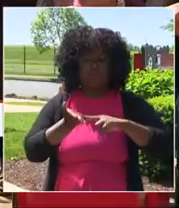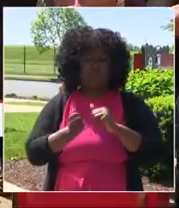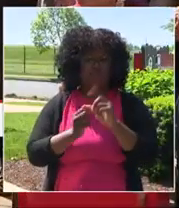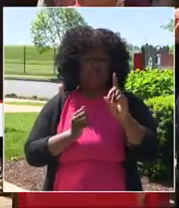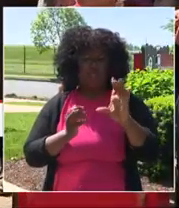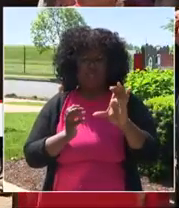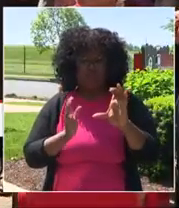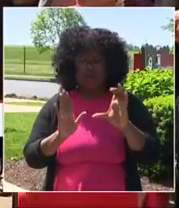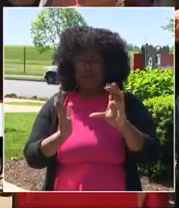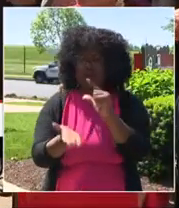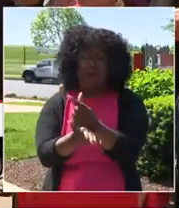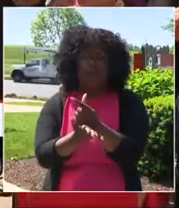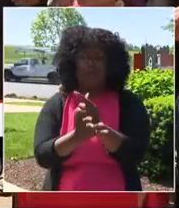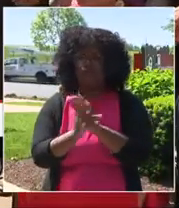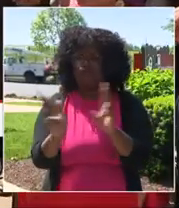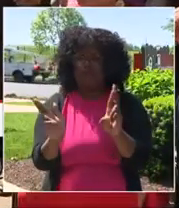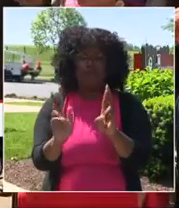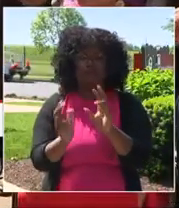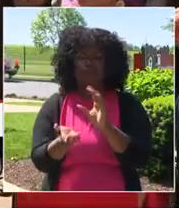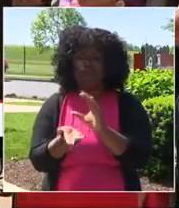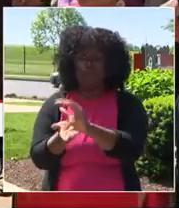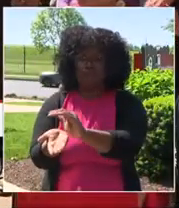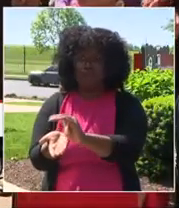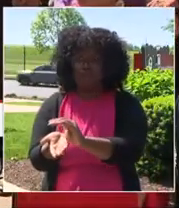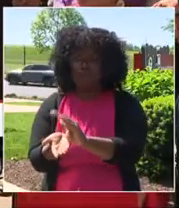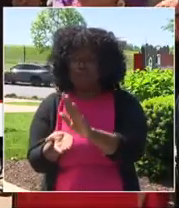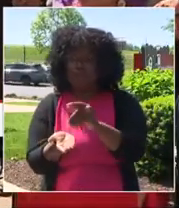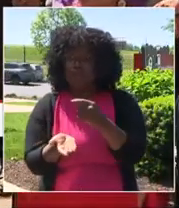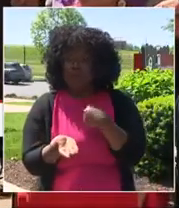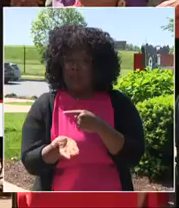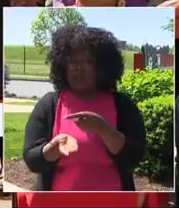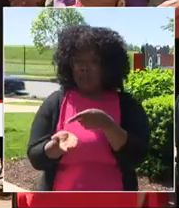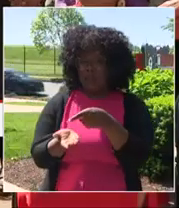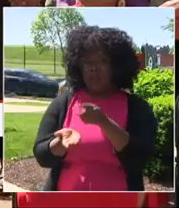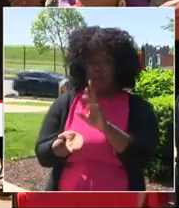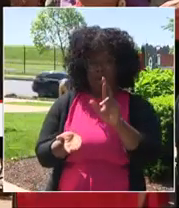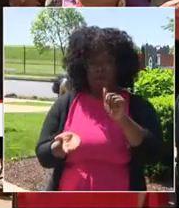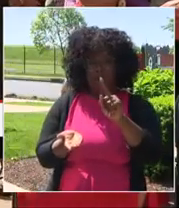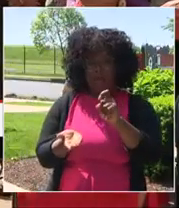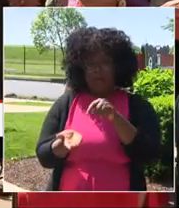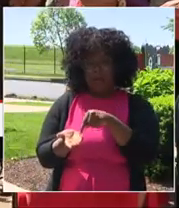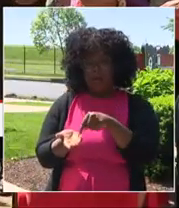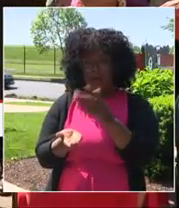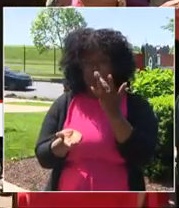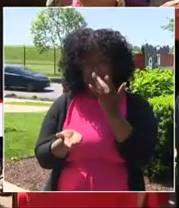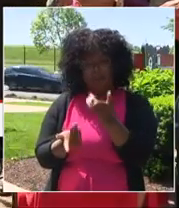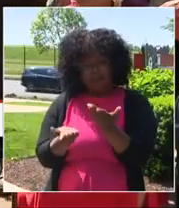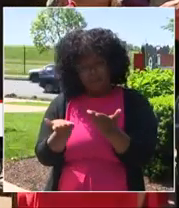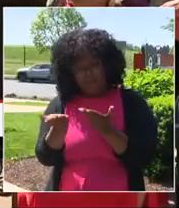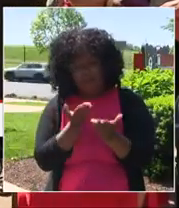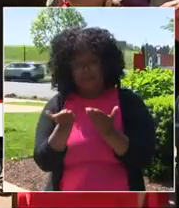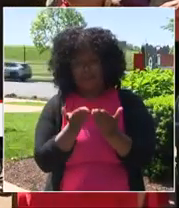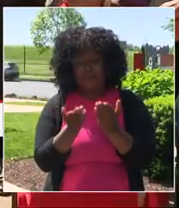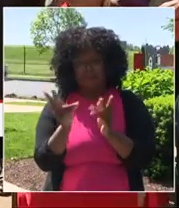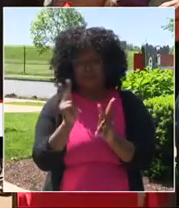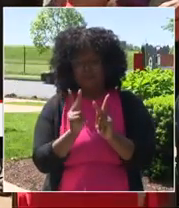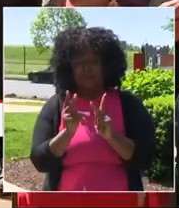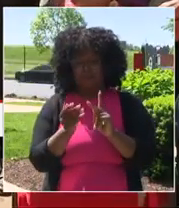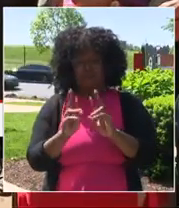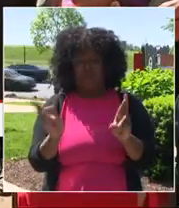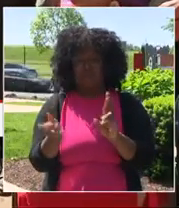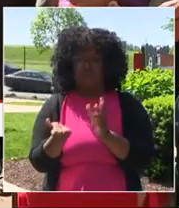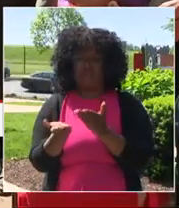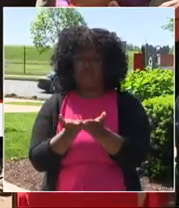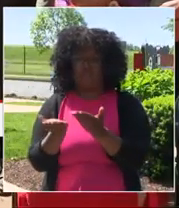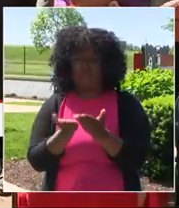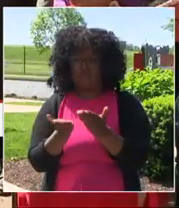we guarantee that rate because they are serving a population that is disproportionately Medicaid. If you give them a